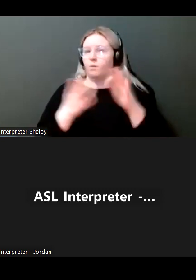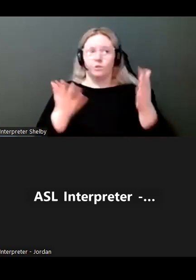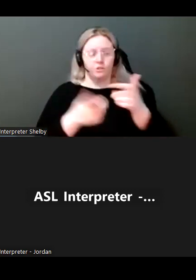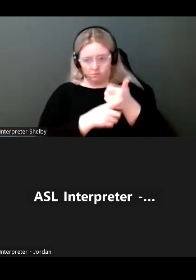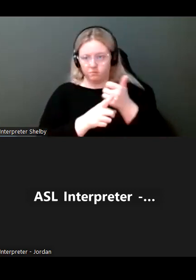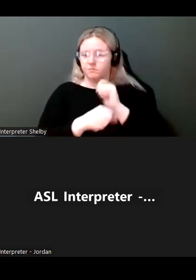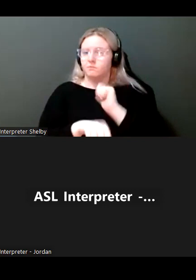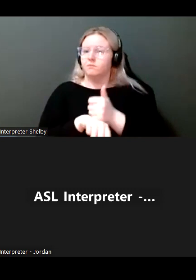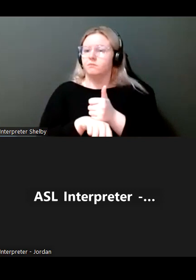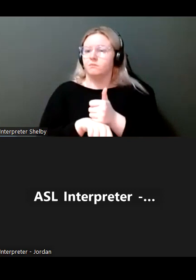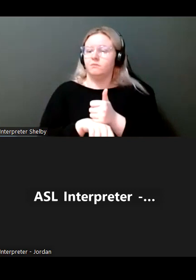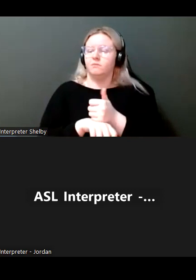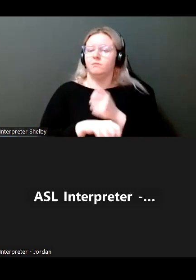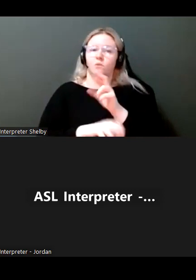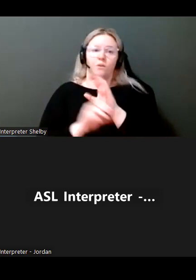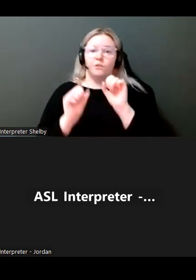gym.